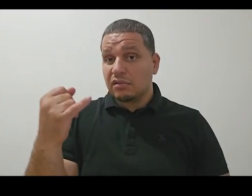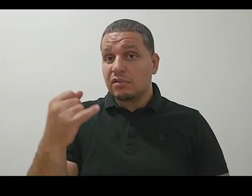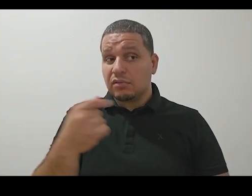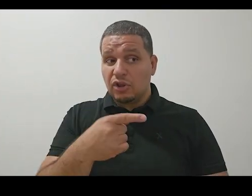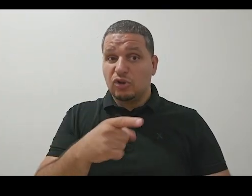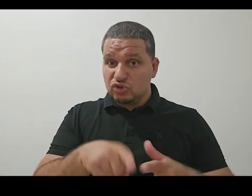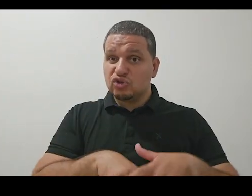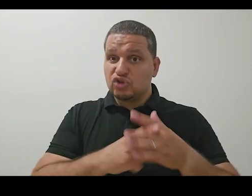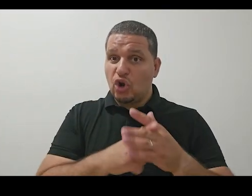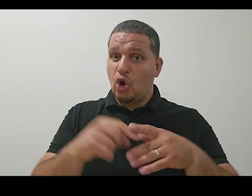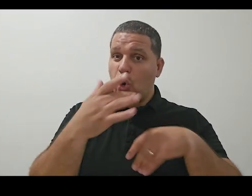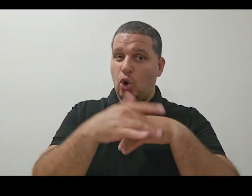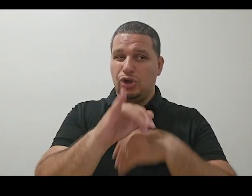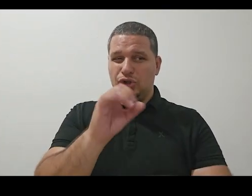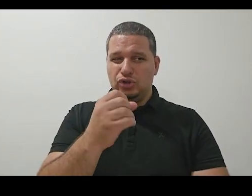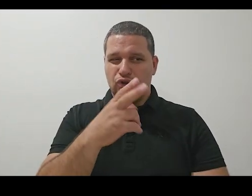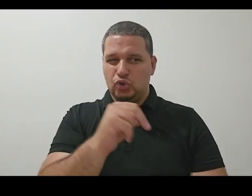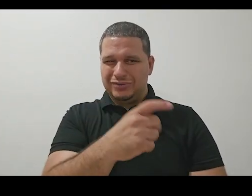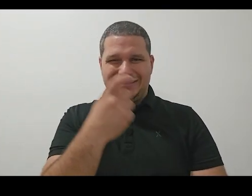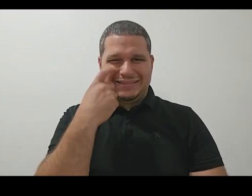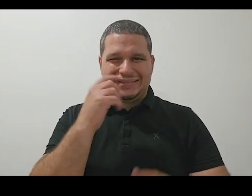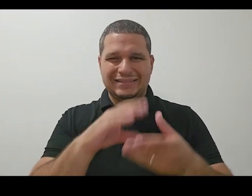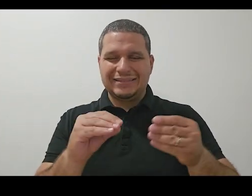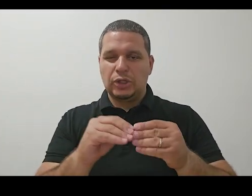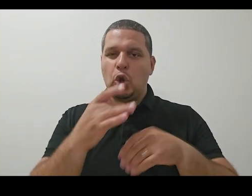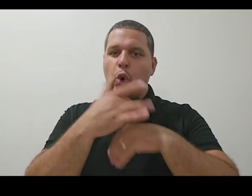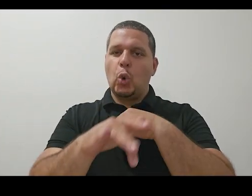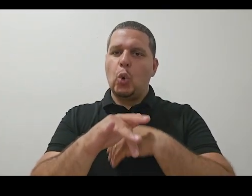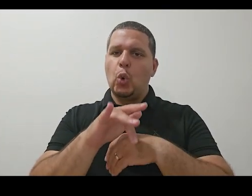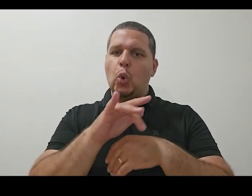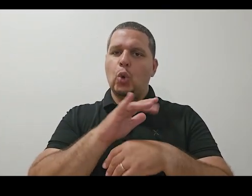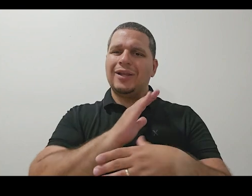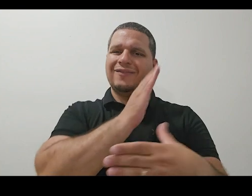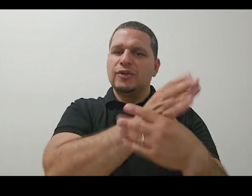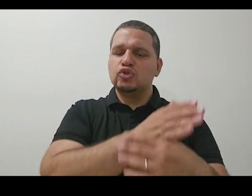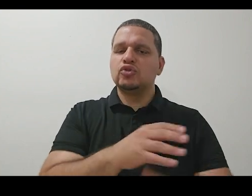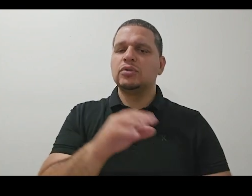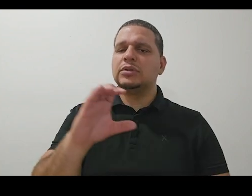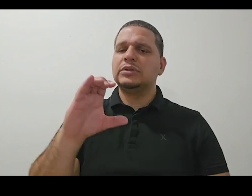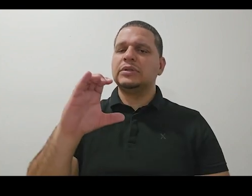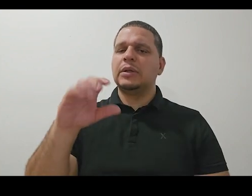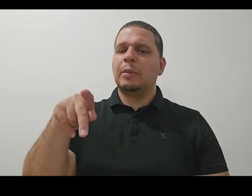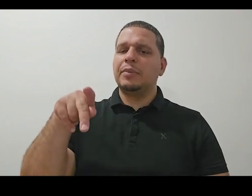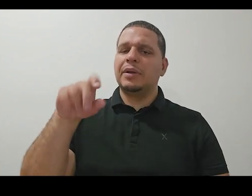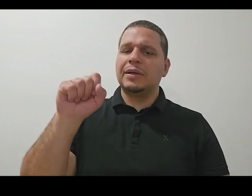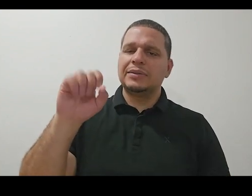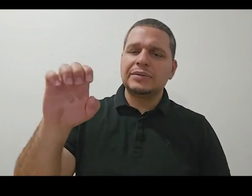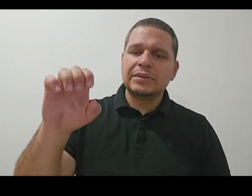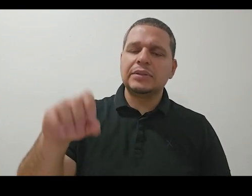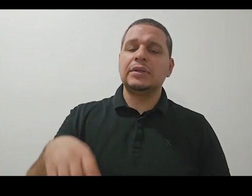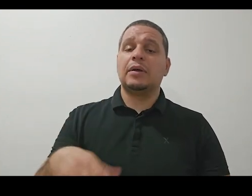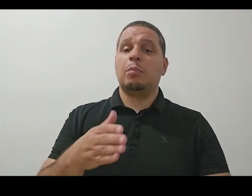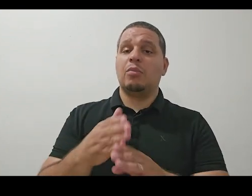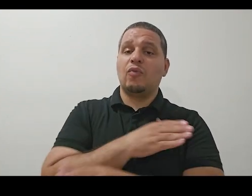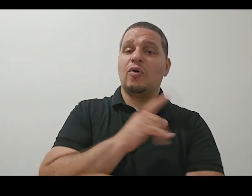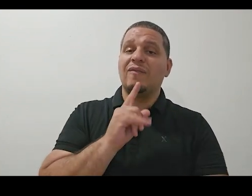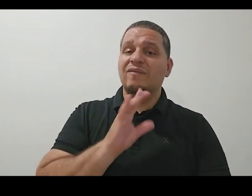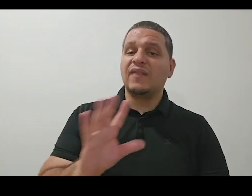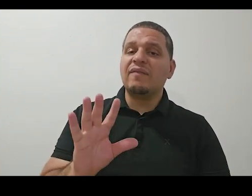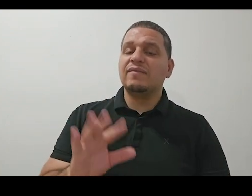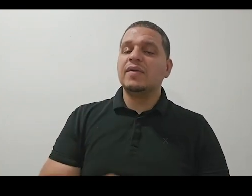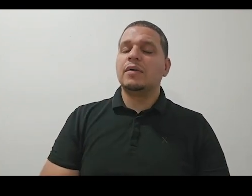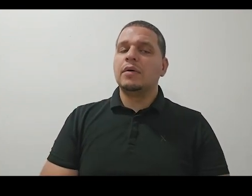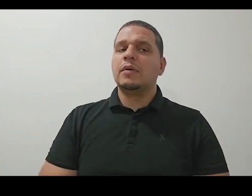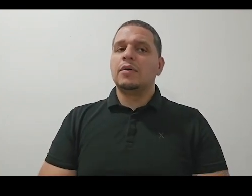they are starting earlier, to John's point, early intervention, CPSE, before 5 years old.